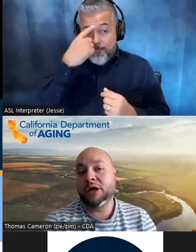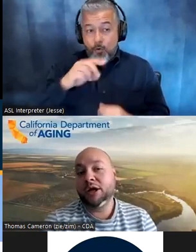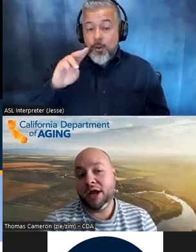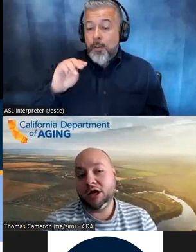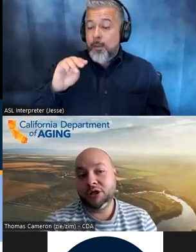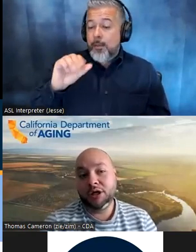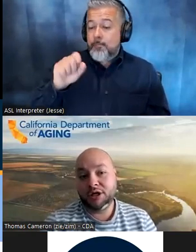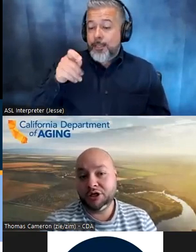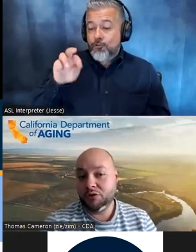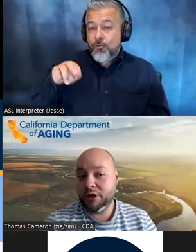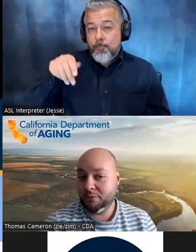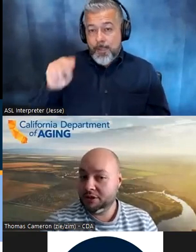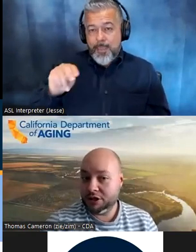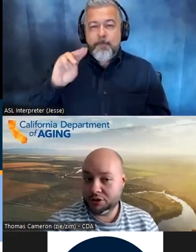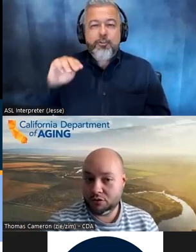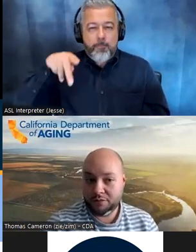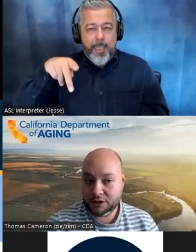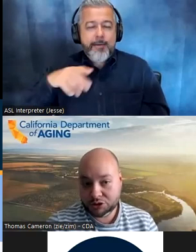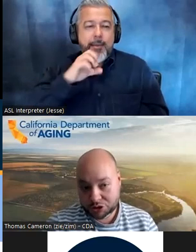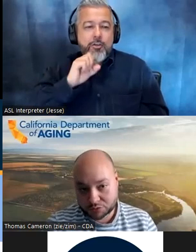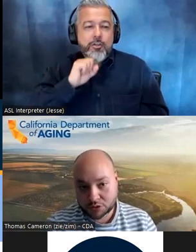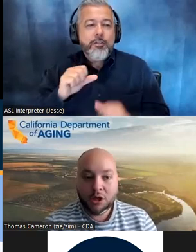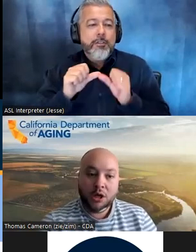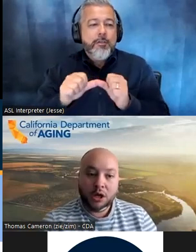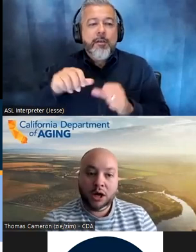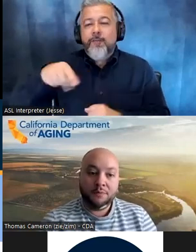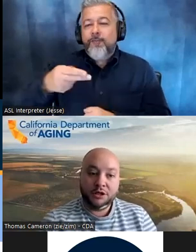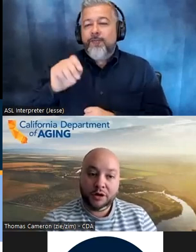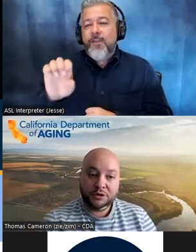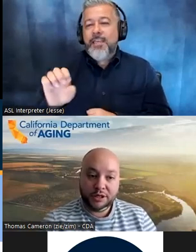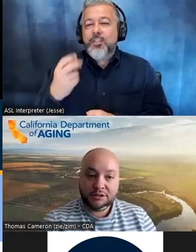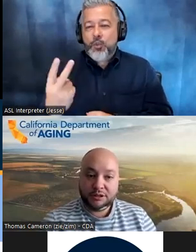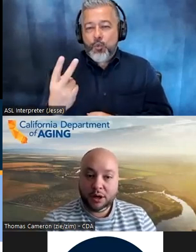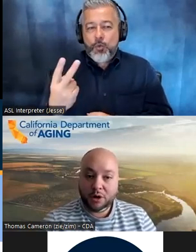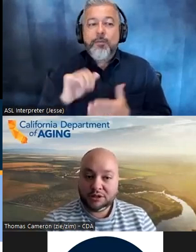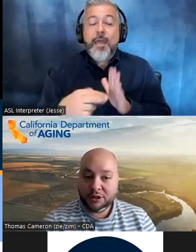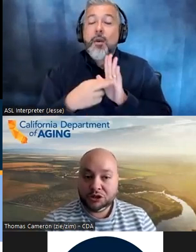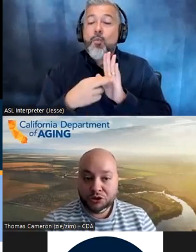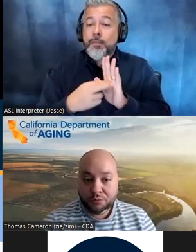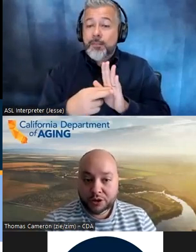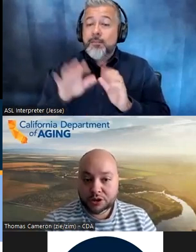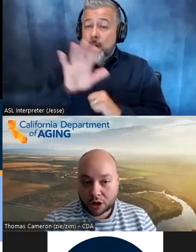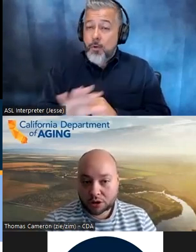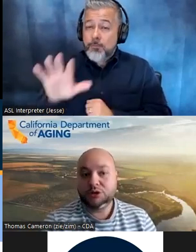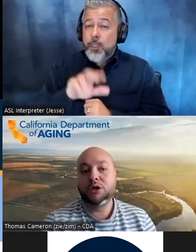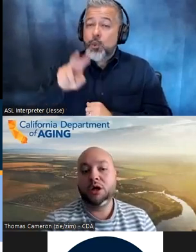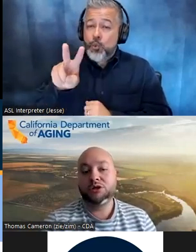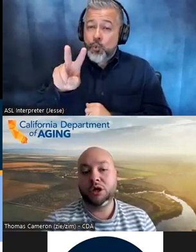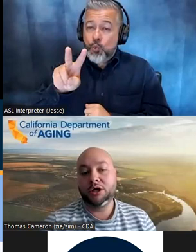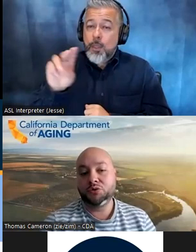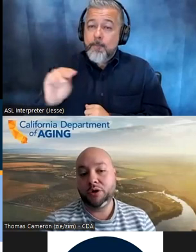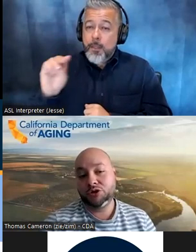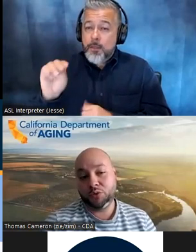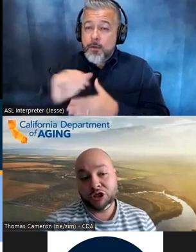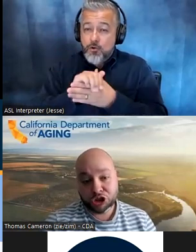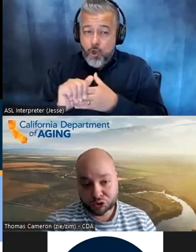for aging continued implementation, or phase 2. This represents approximately $2 million starting